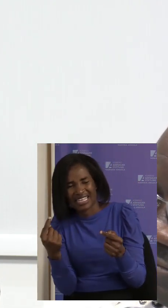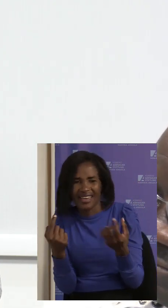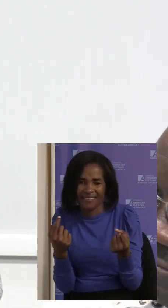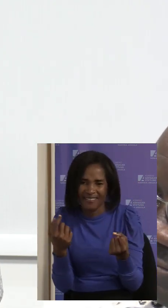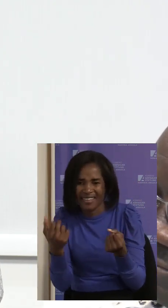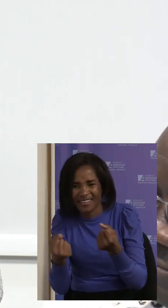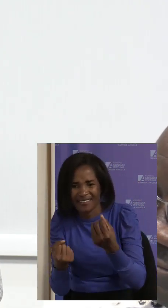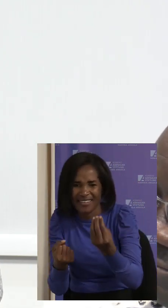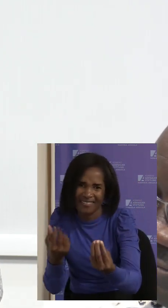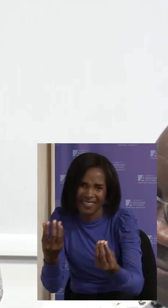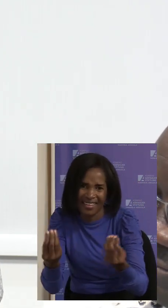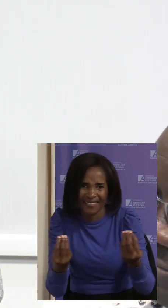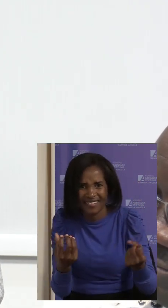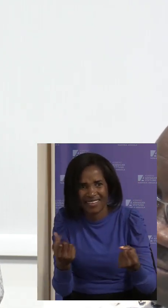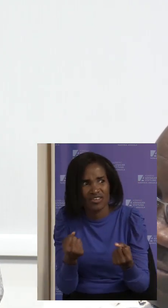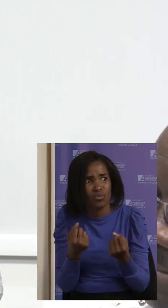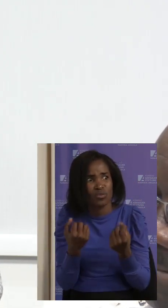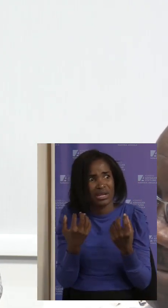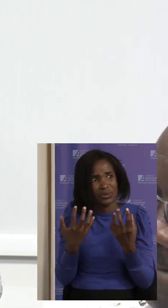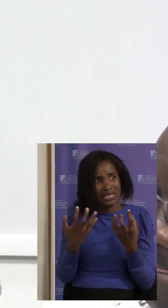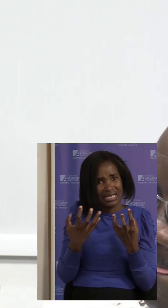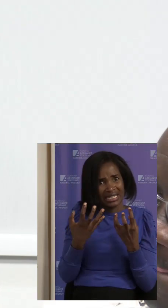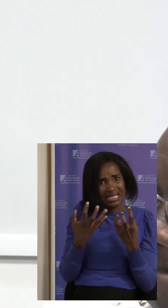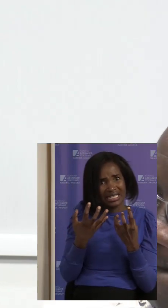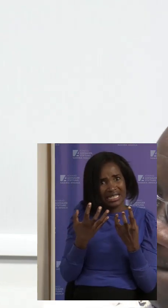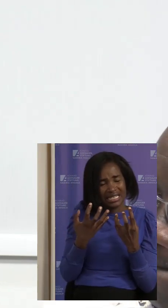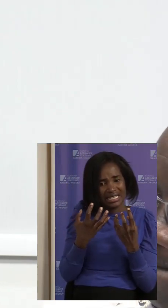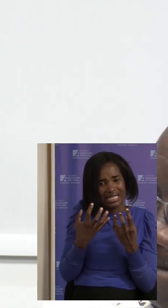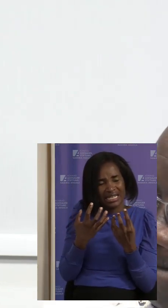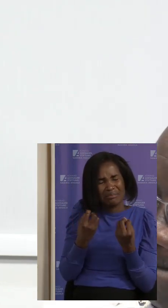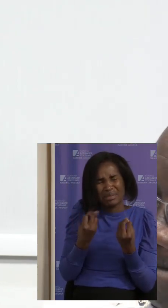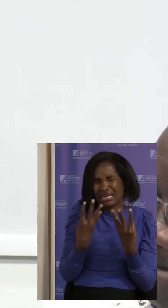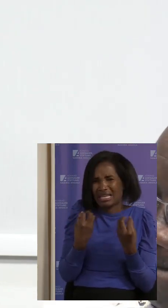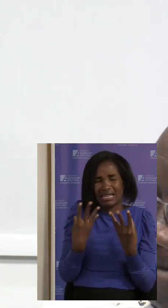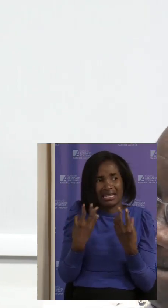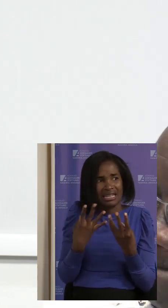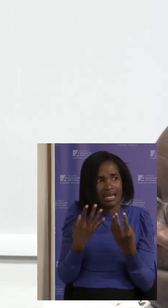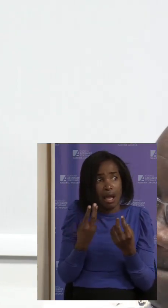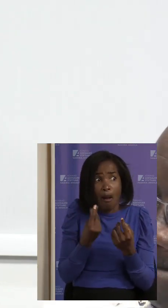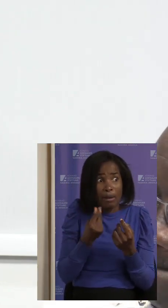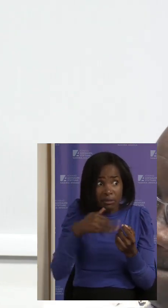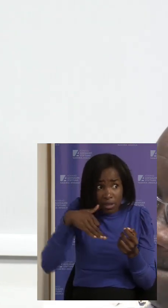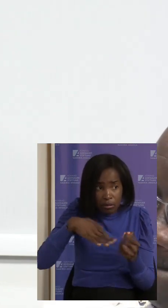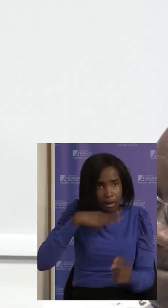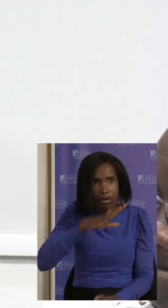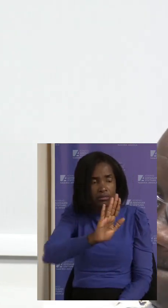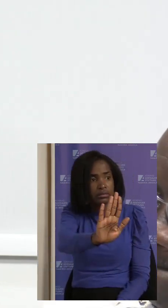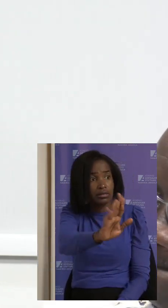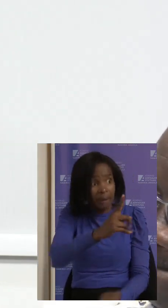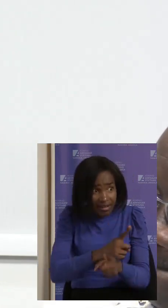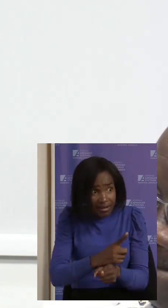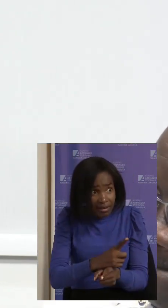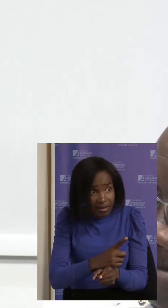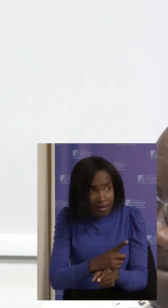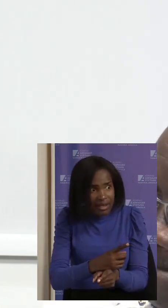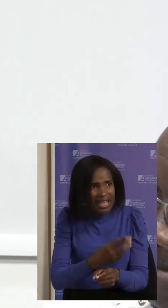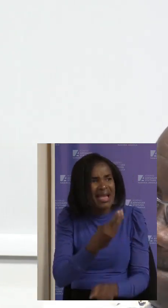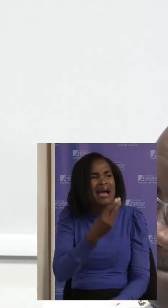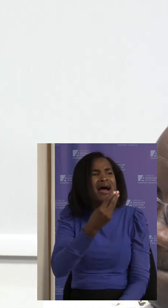which we desire in quantity. We have enough money. We have too